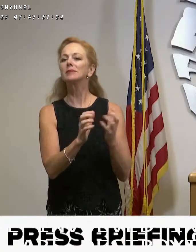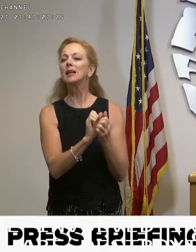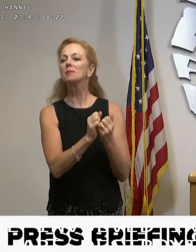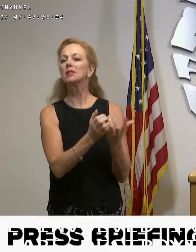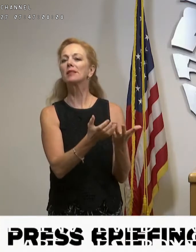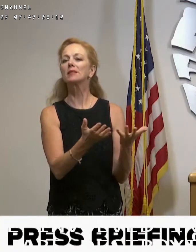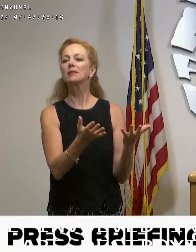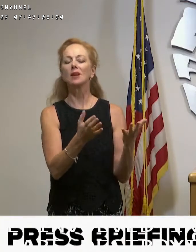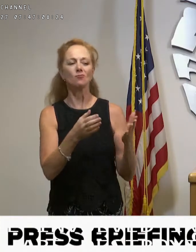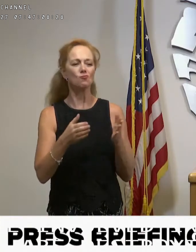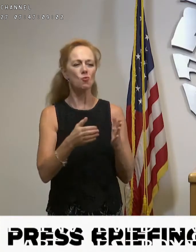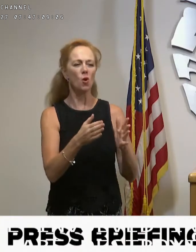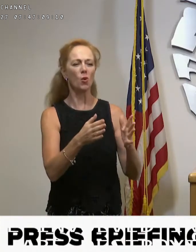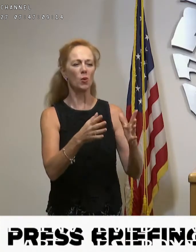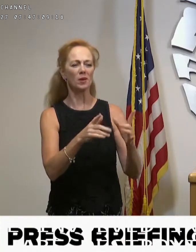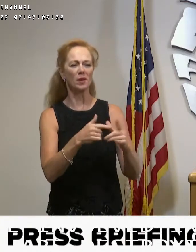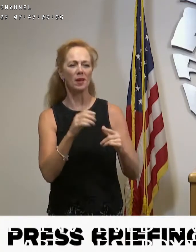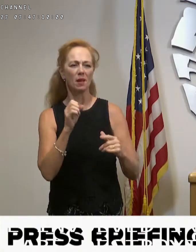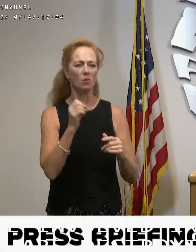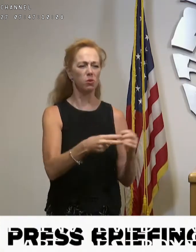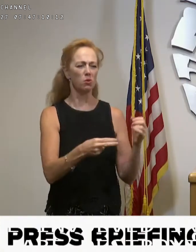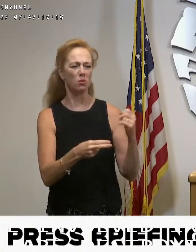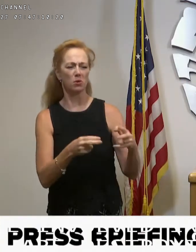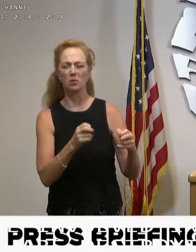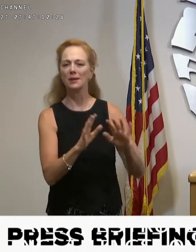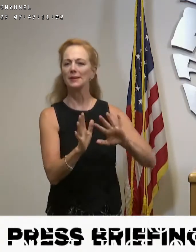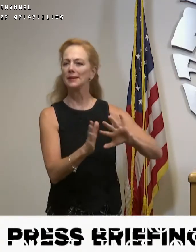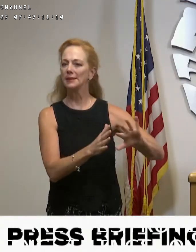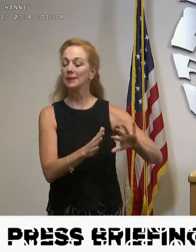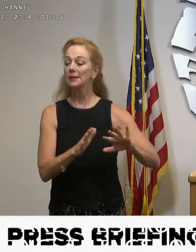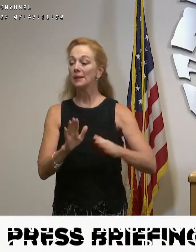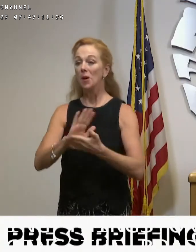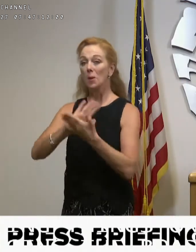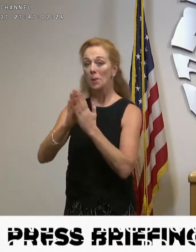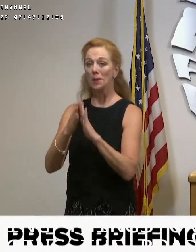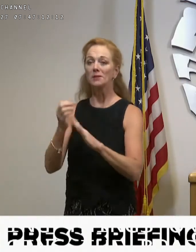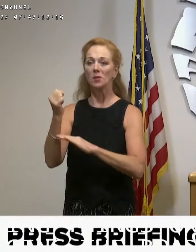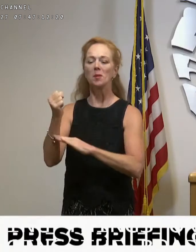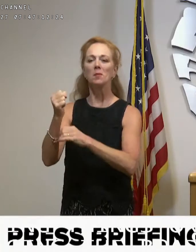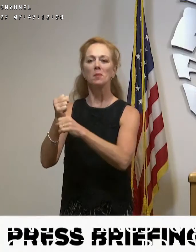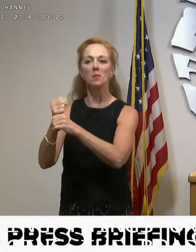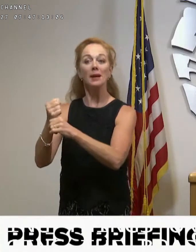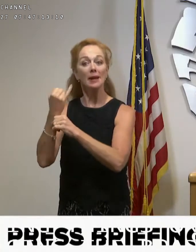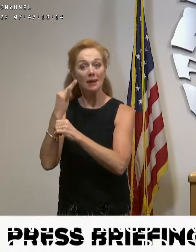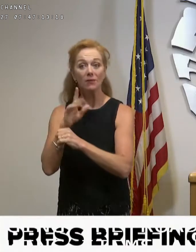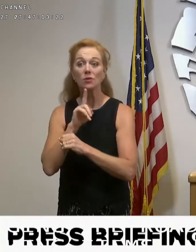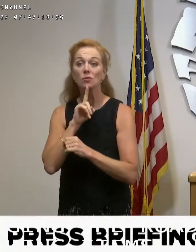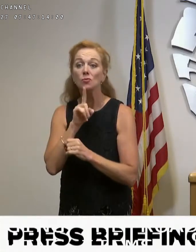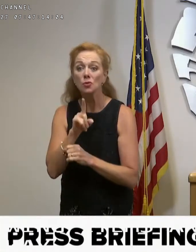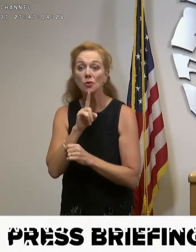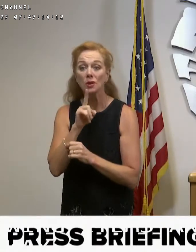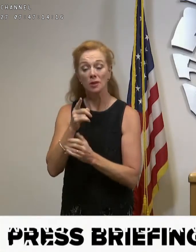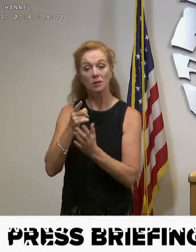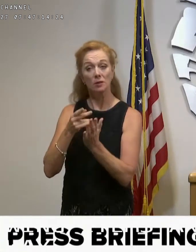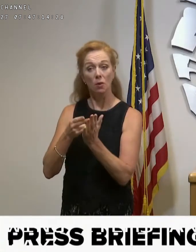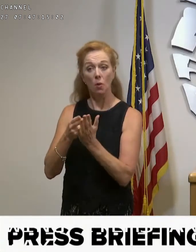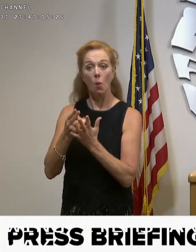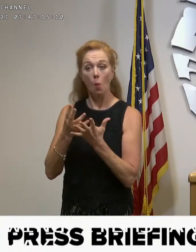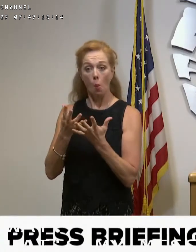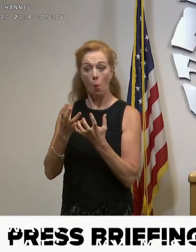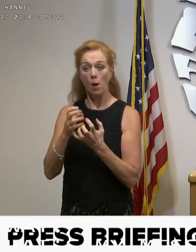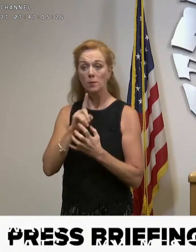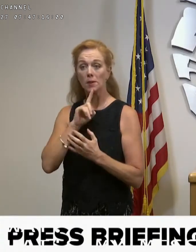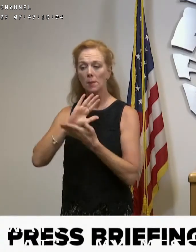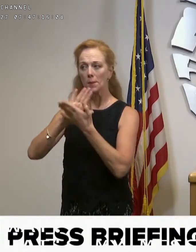damaging the roadway and throwing items and stuff in the roadway. So that's my message. If you truly intend on being